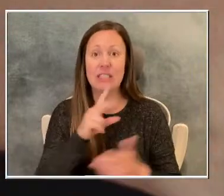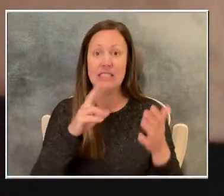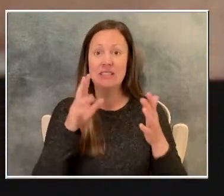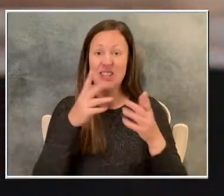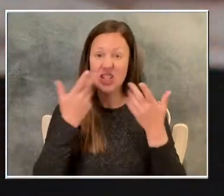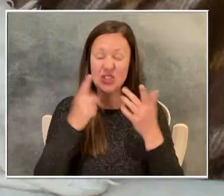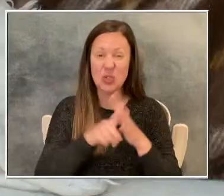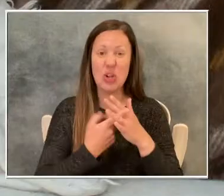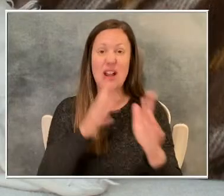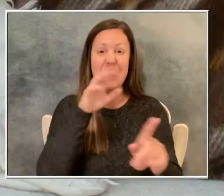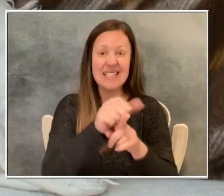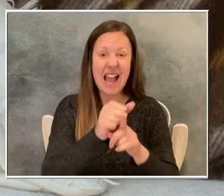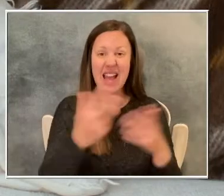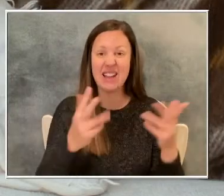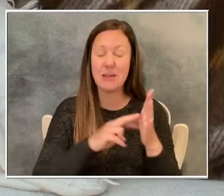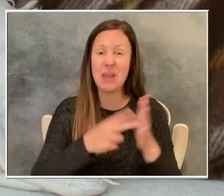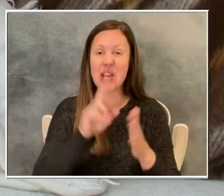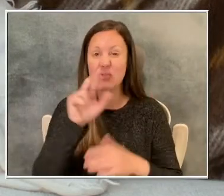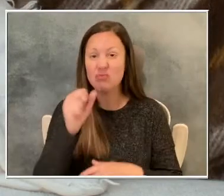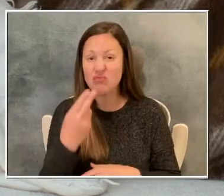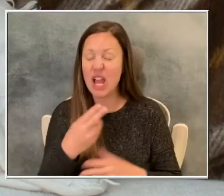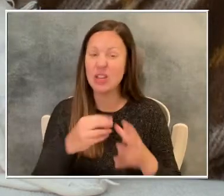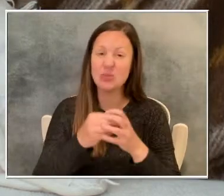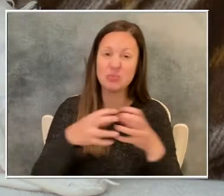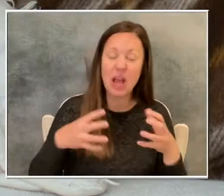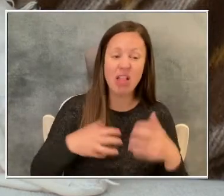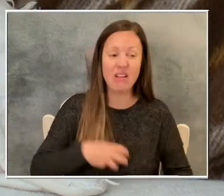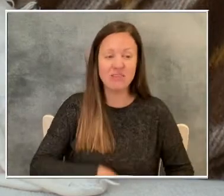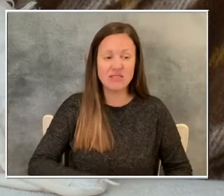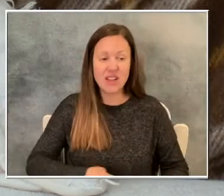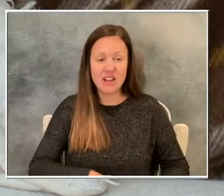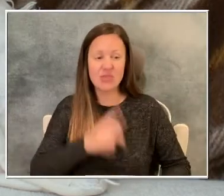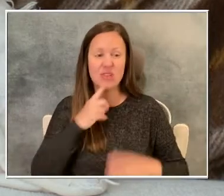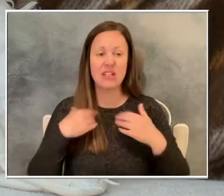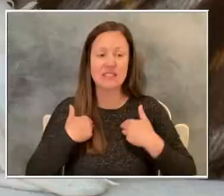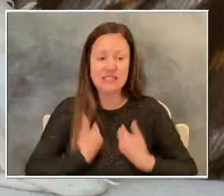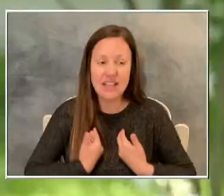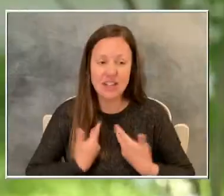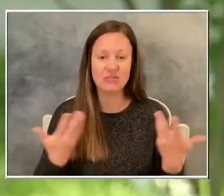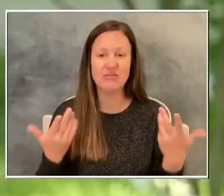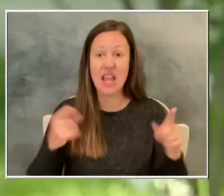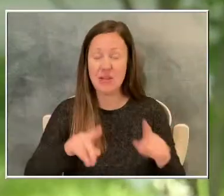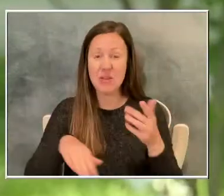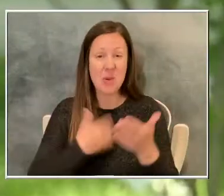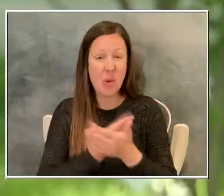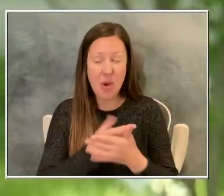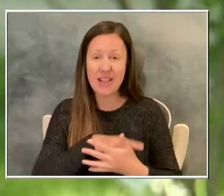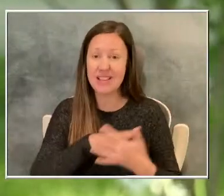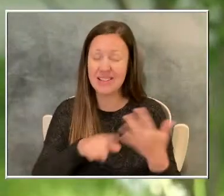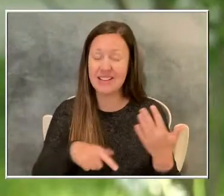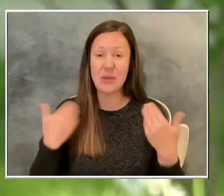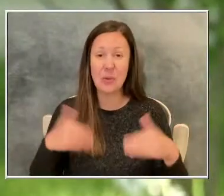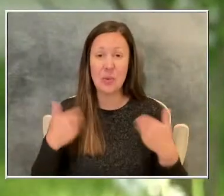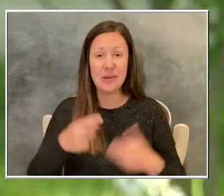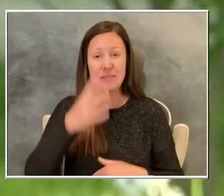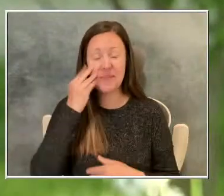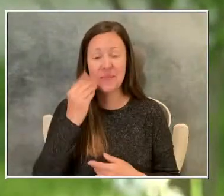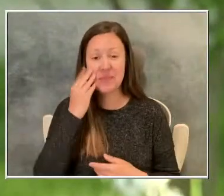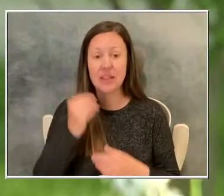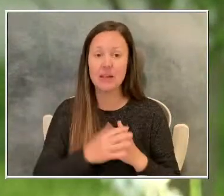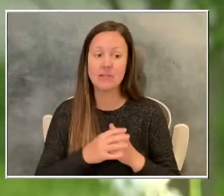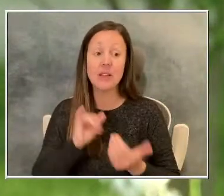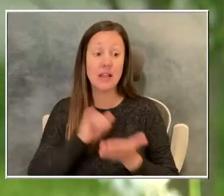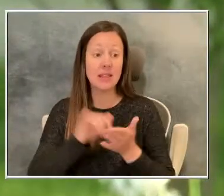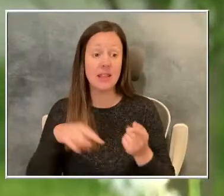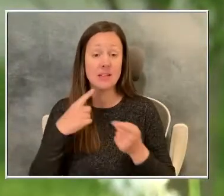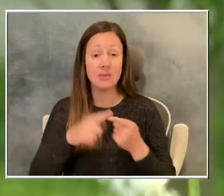and inflammation to nausea and severe fatigue. Pam had it all. And that's when I became